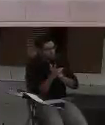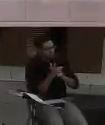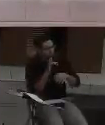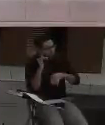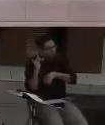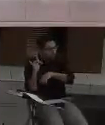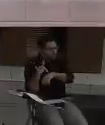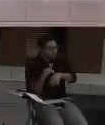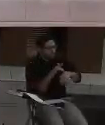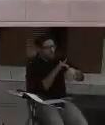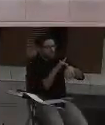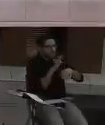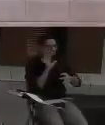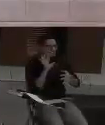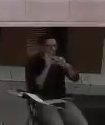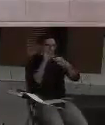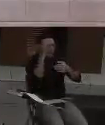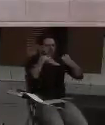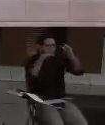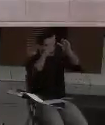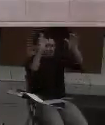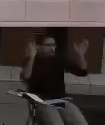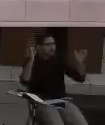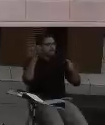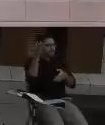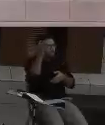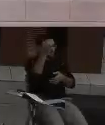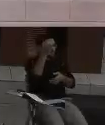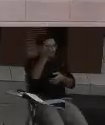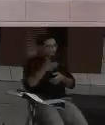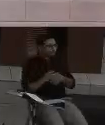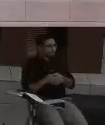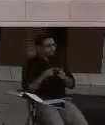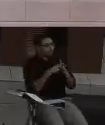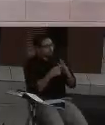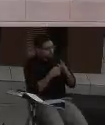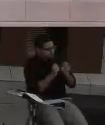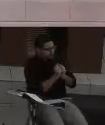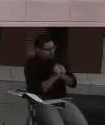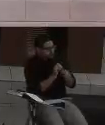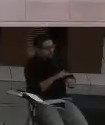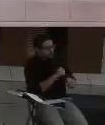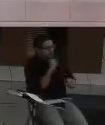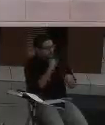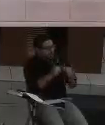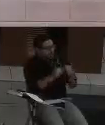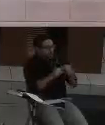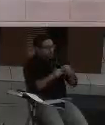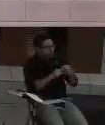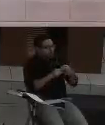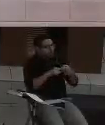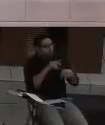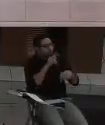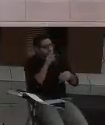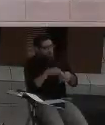touching heaven. He begins with a call to blessing, redefining what it means to be